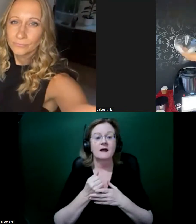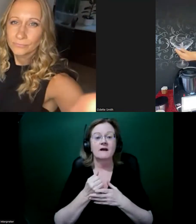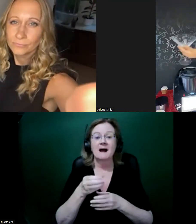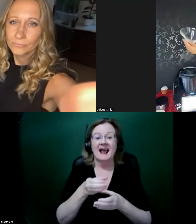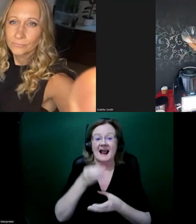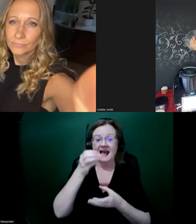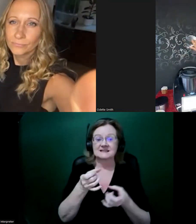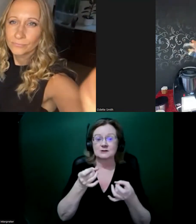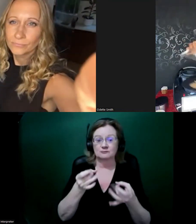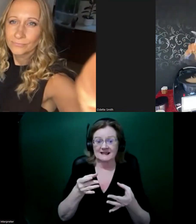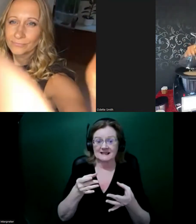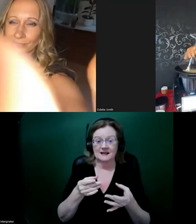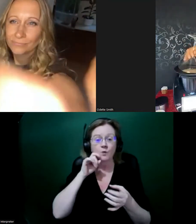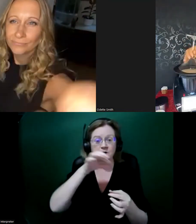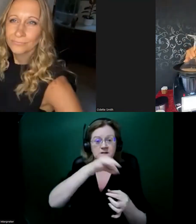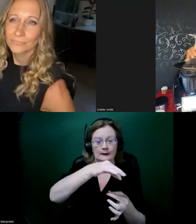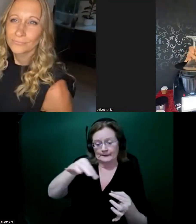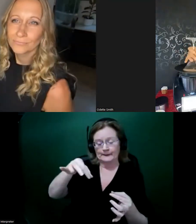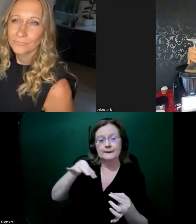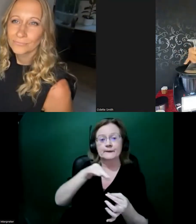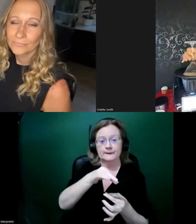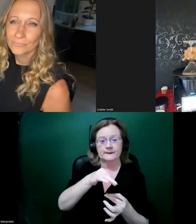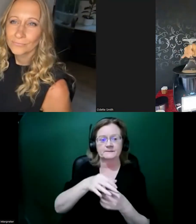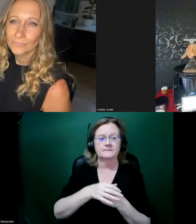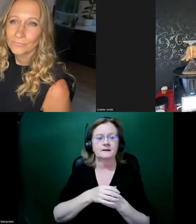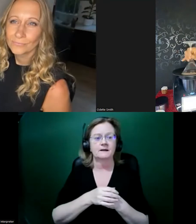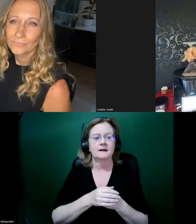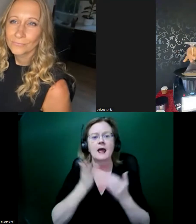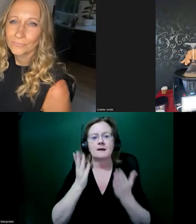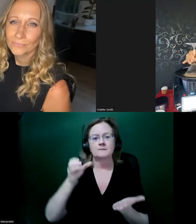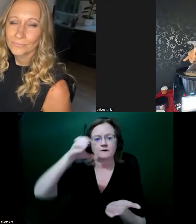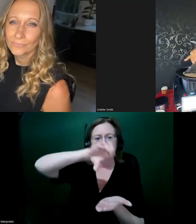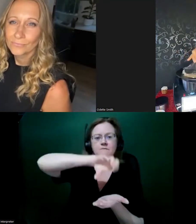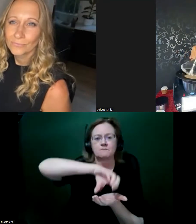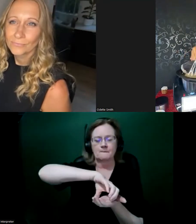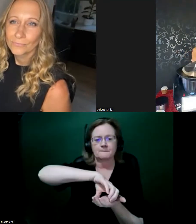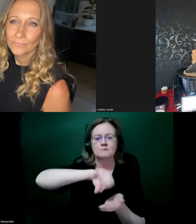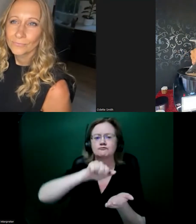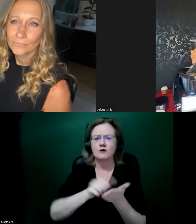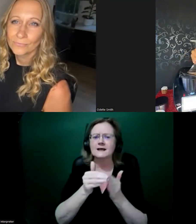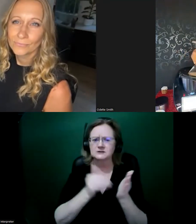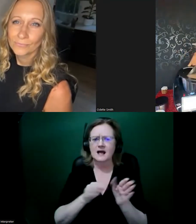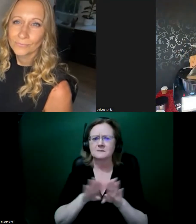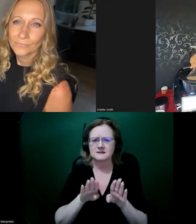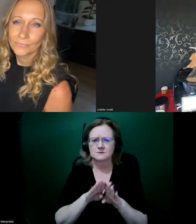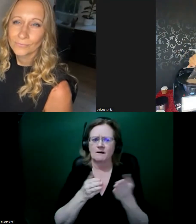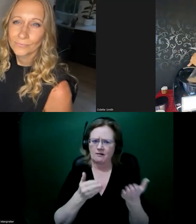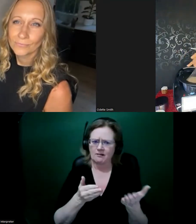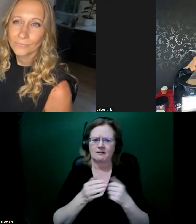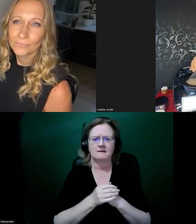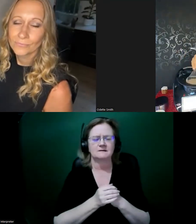just moistened the rim. And as I said, perfect size and shape for rimming